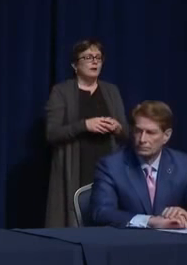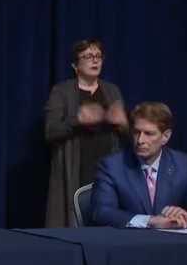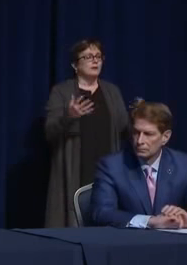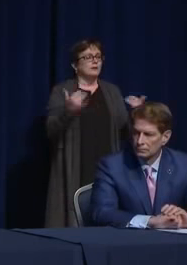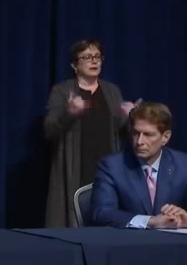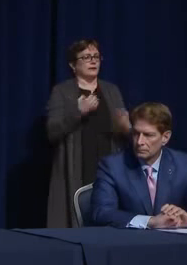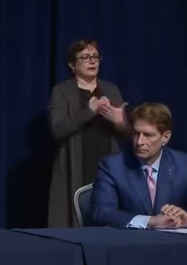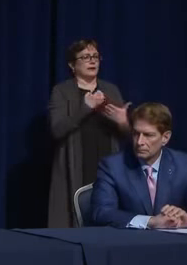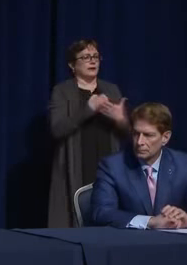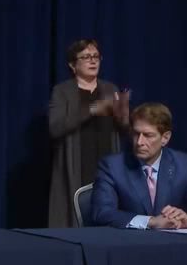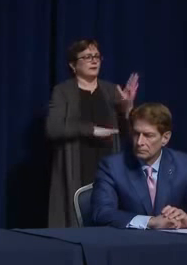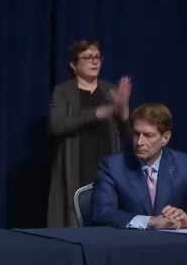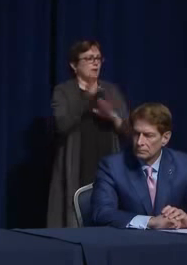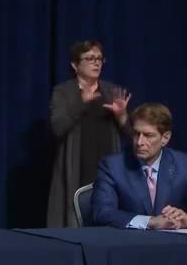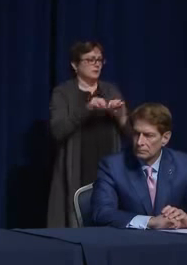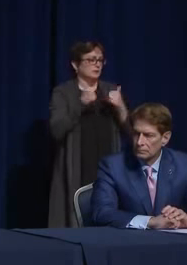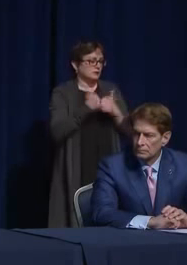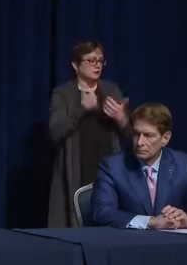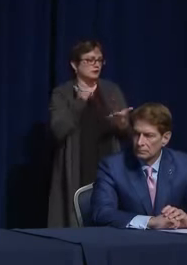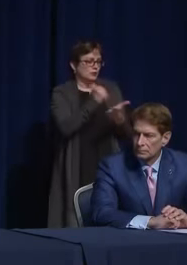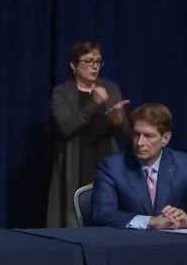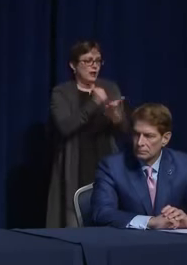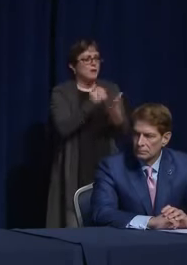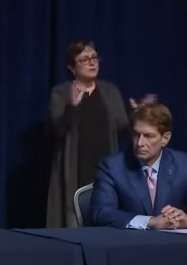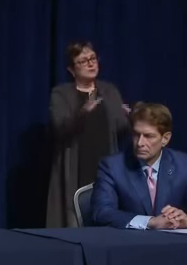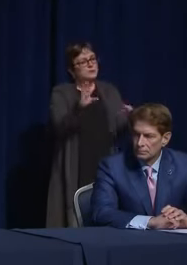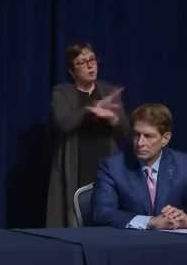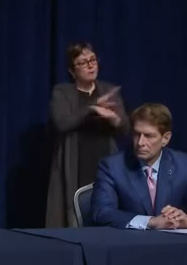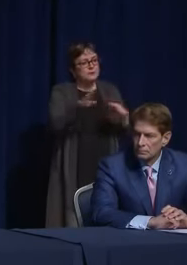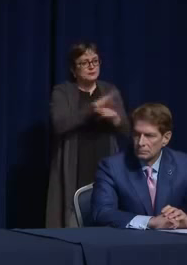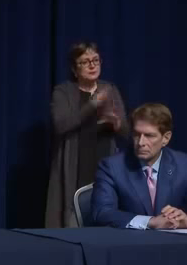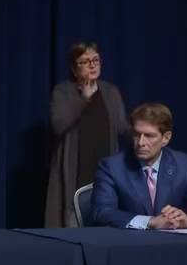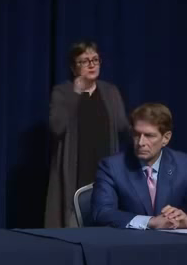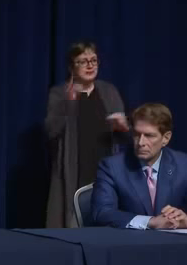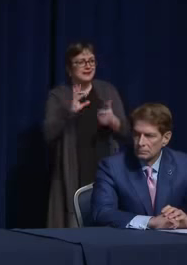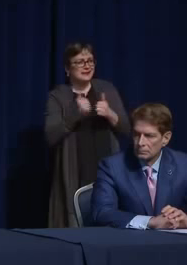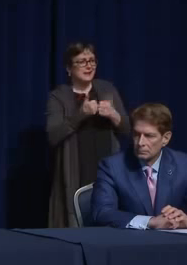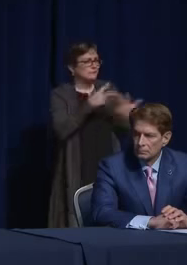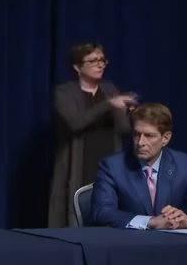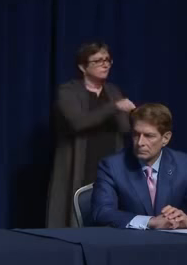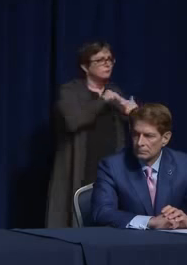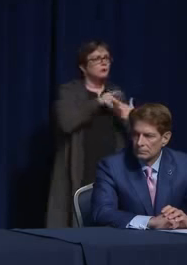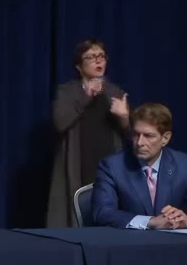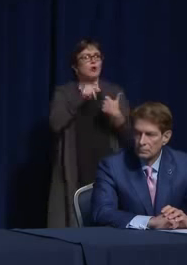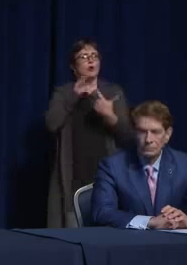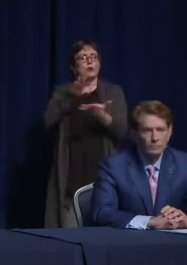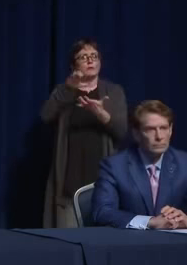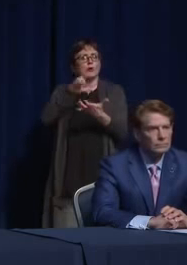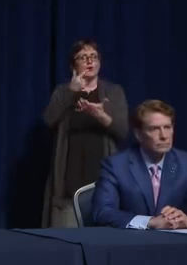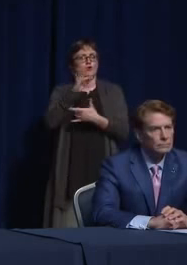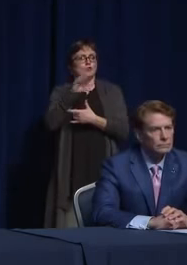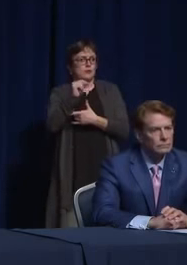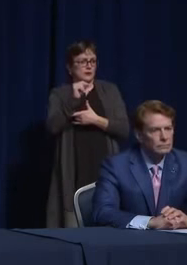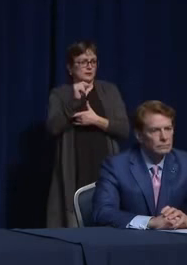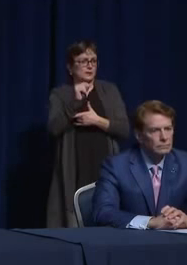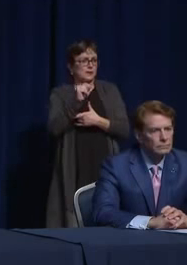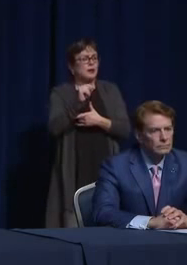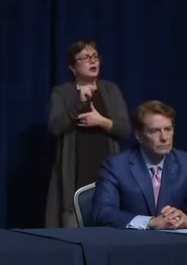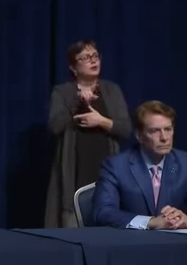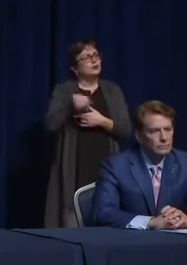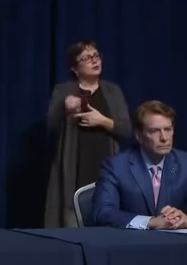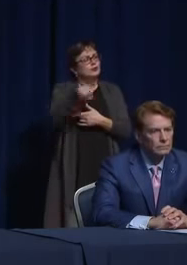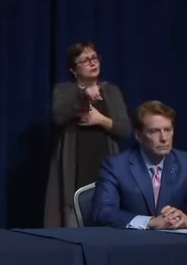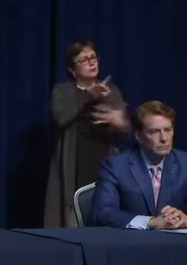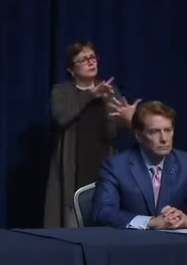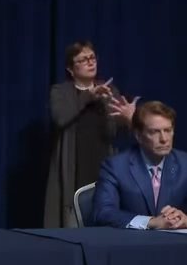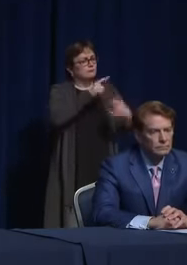guide small businesses in making these decisions. And I encourage any business owners with questions to go to the New Jersey Business Action